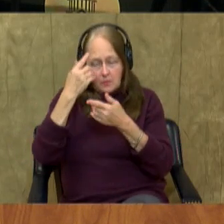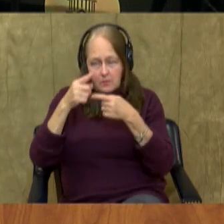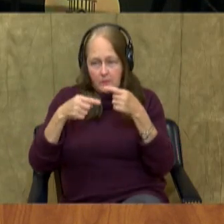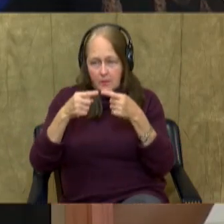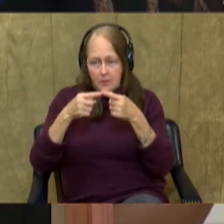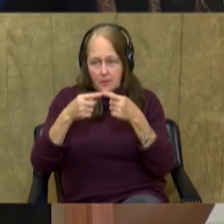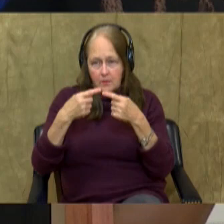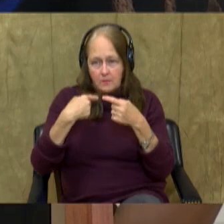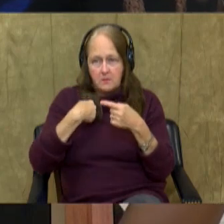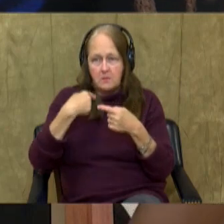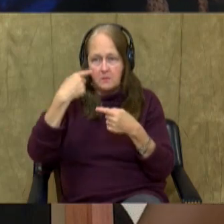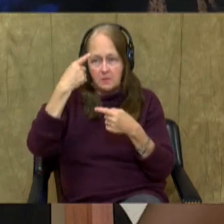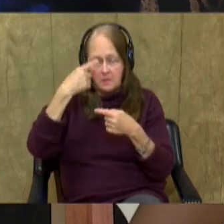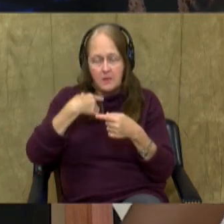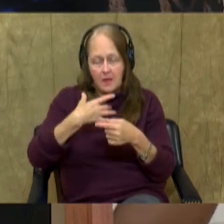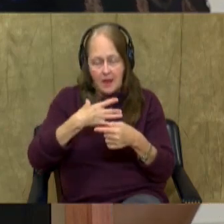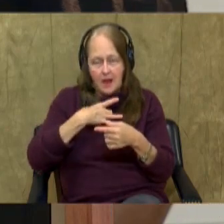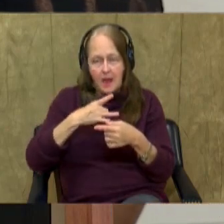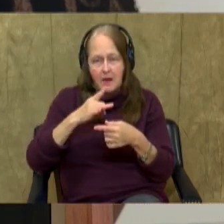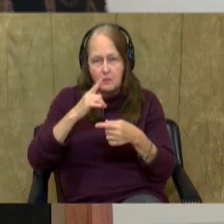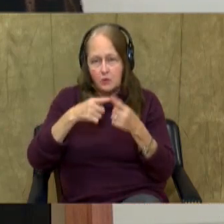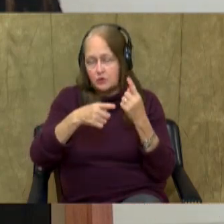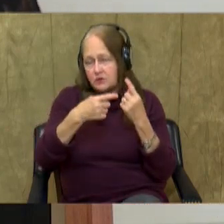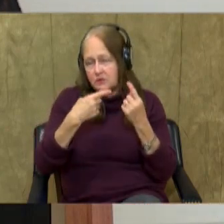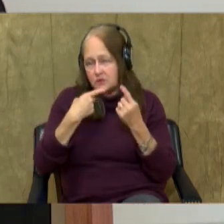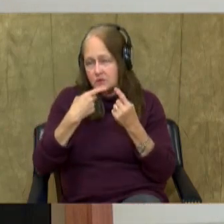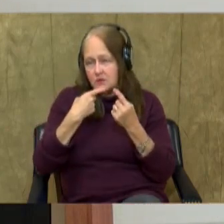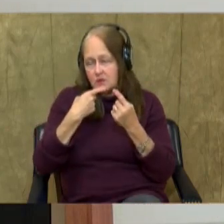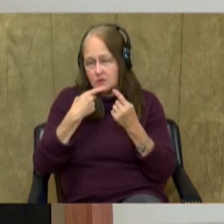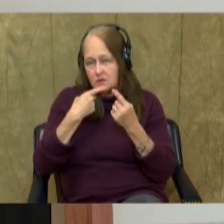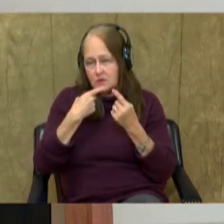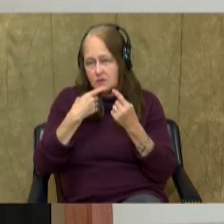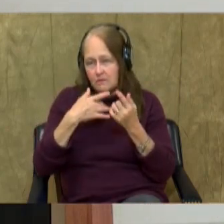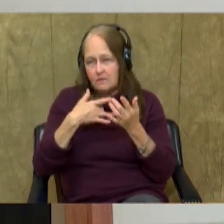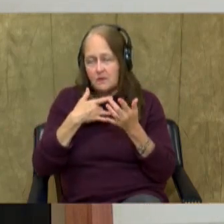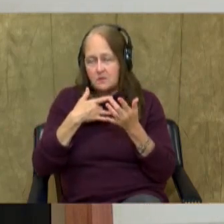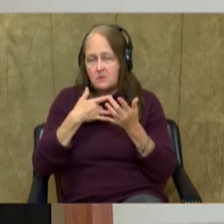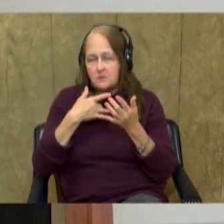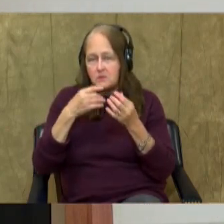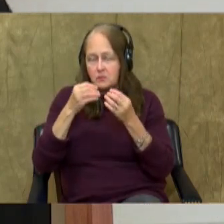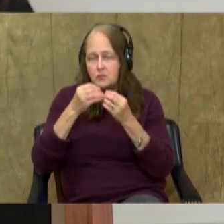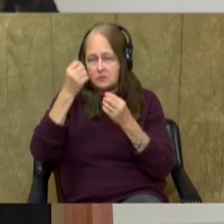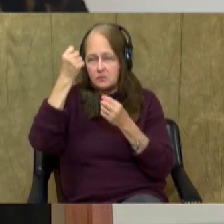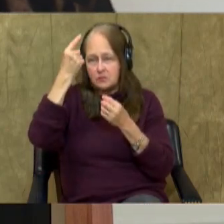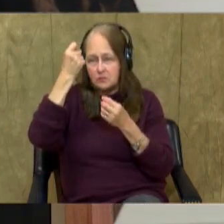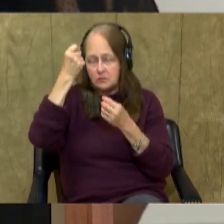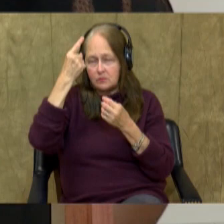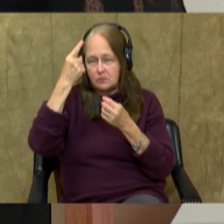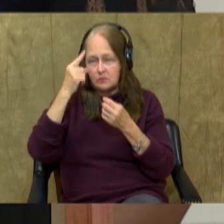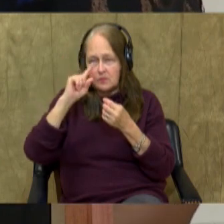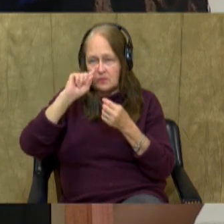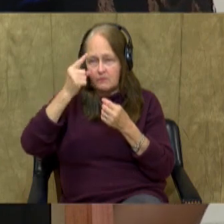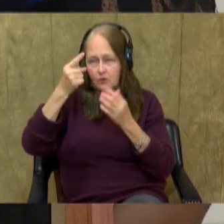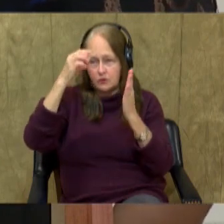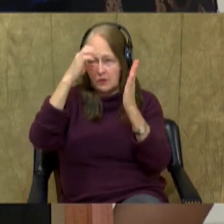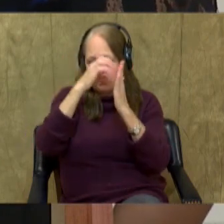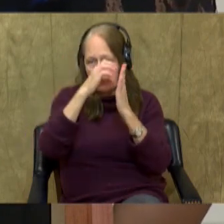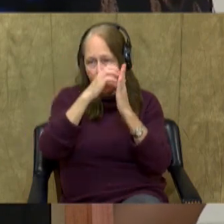but I'm starting to like her claim. I feel deep about it. Let's look at that first paragraph